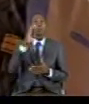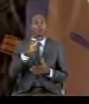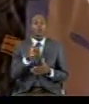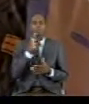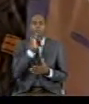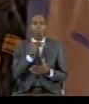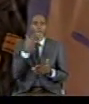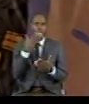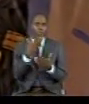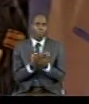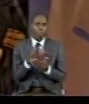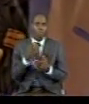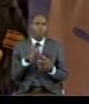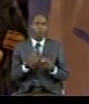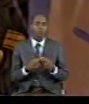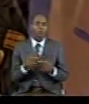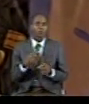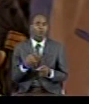Immediately I come here,